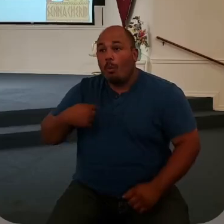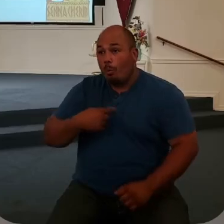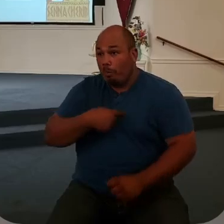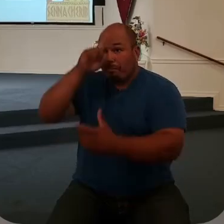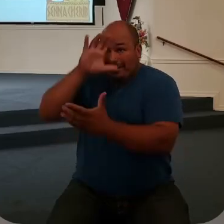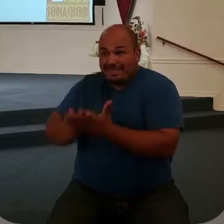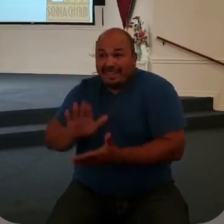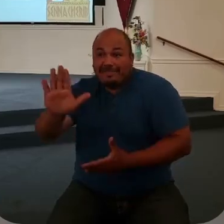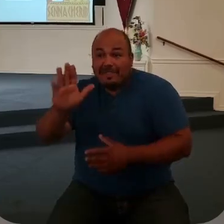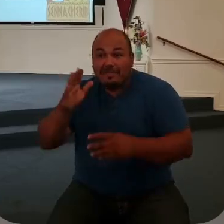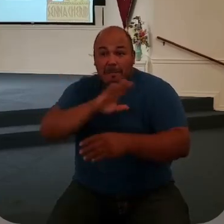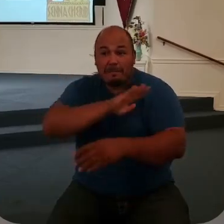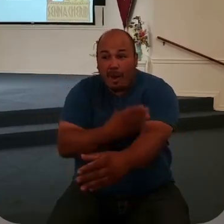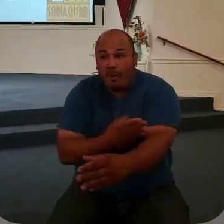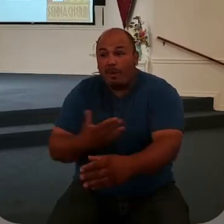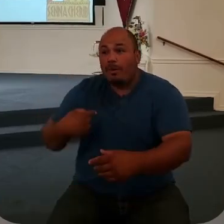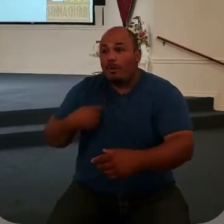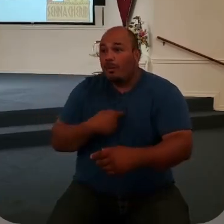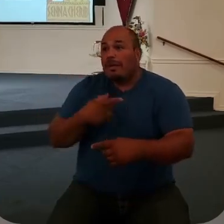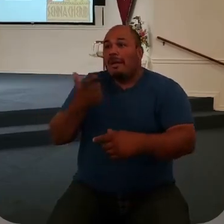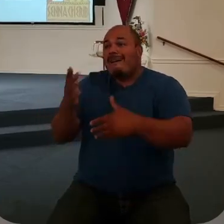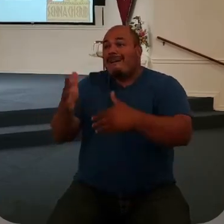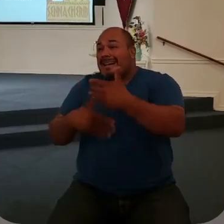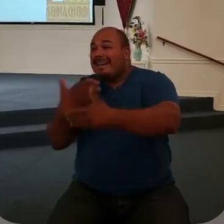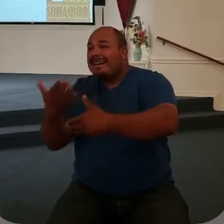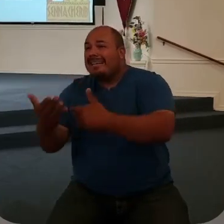power. We just can't see how he could do it.